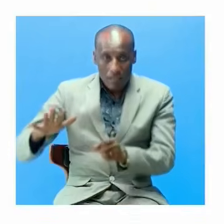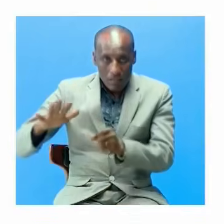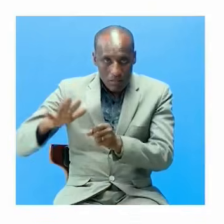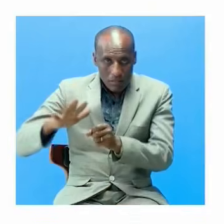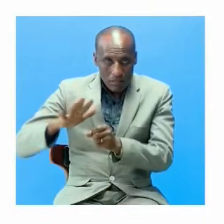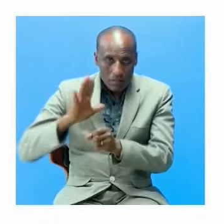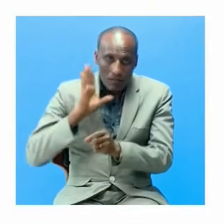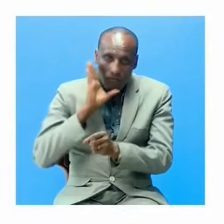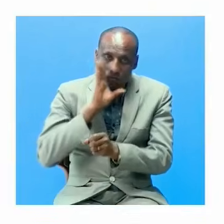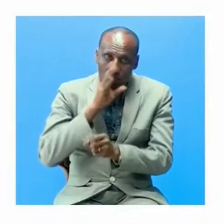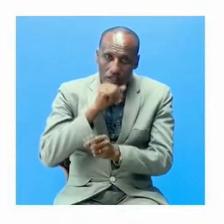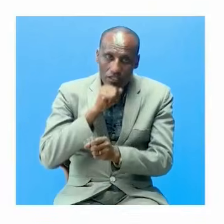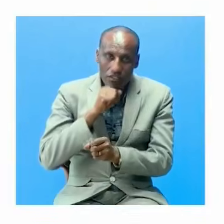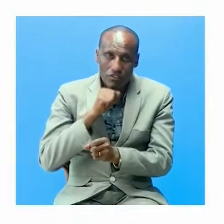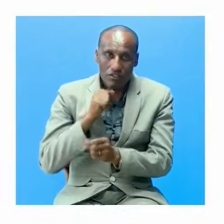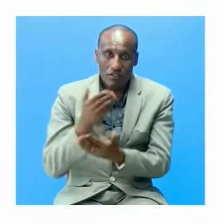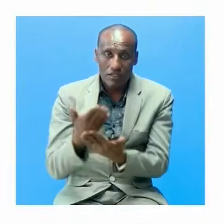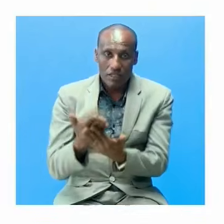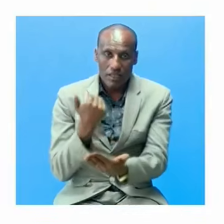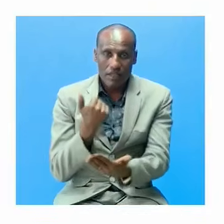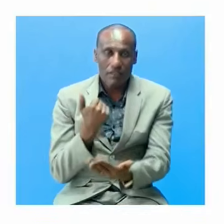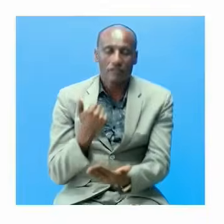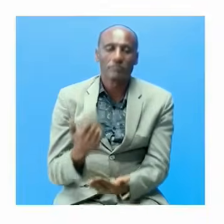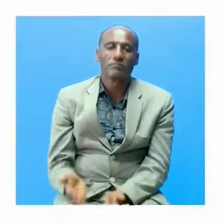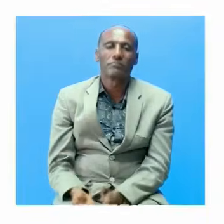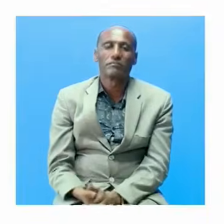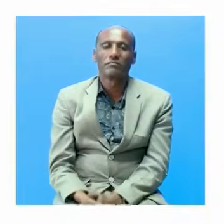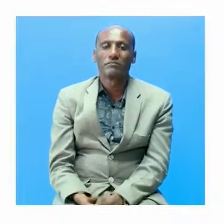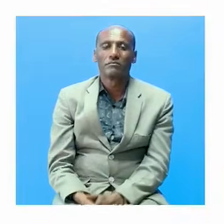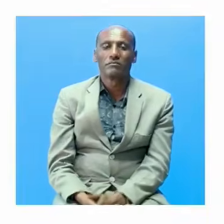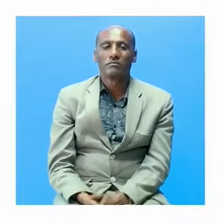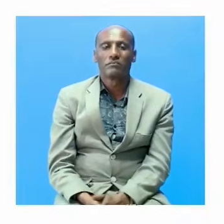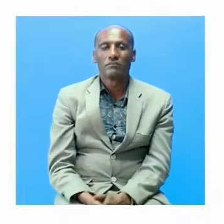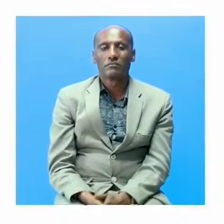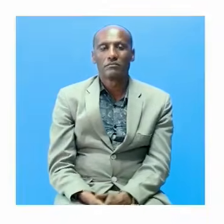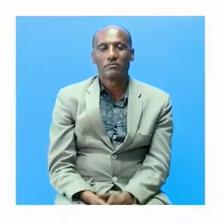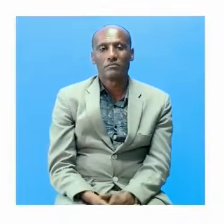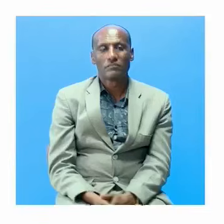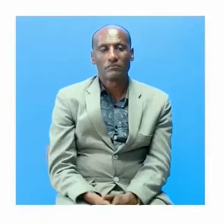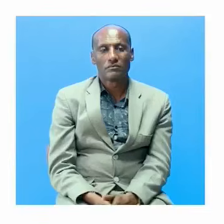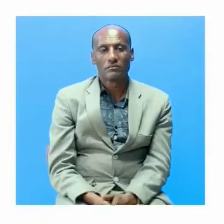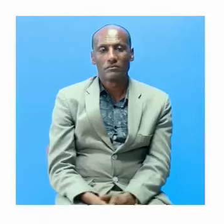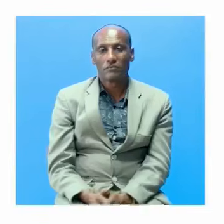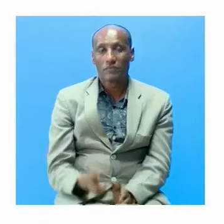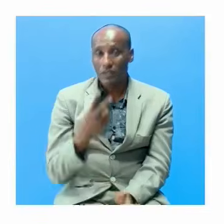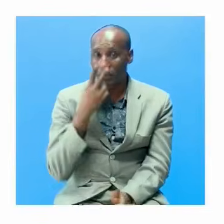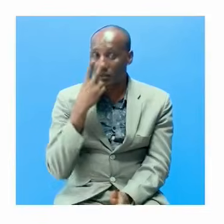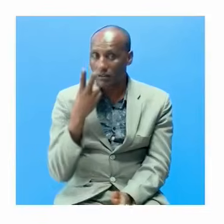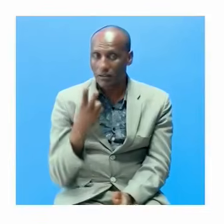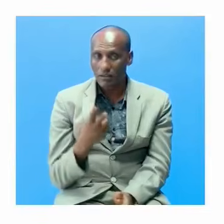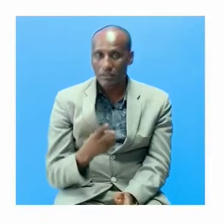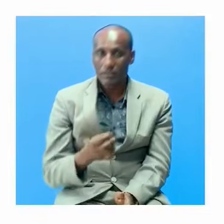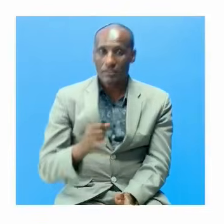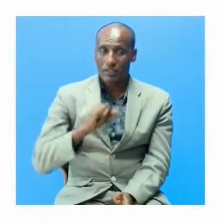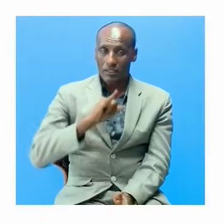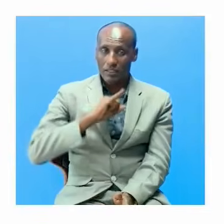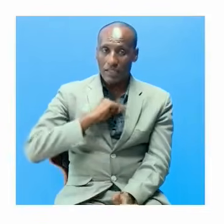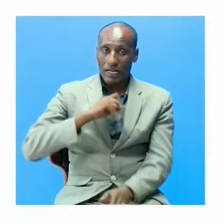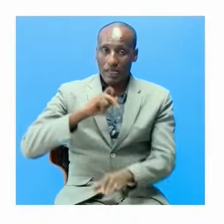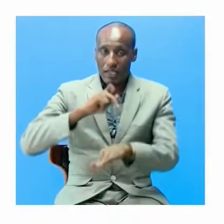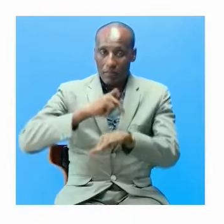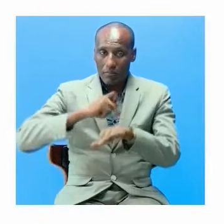if I finish early.